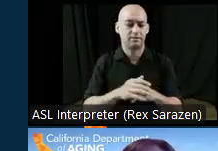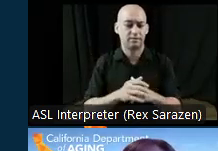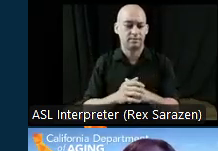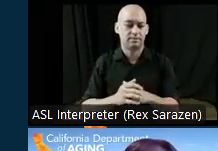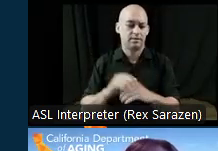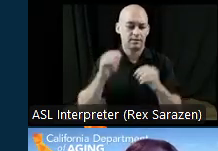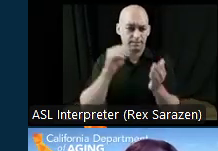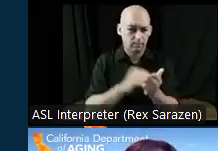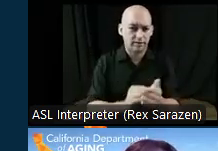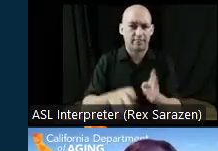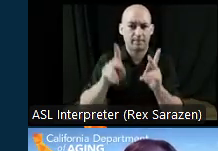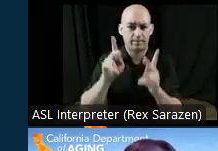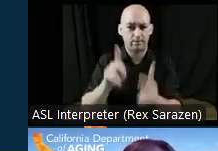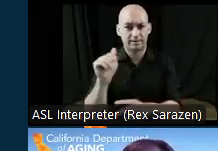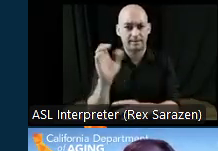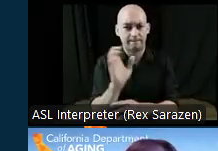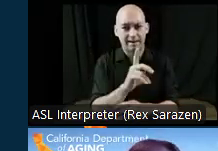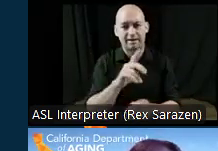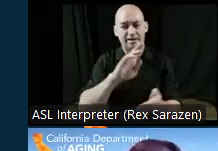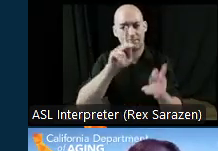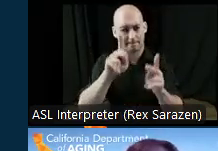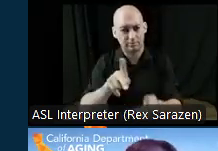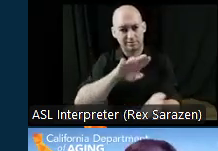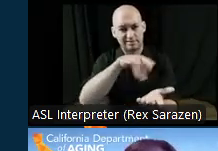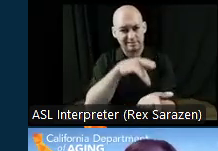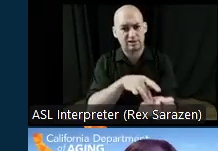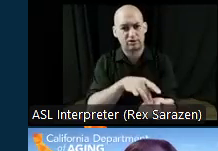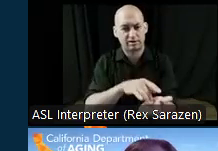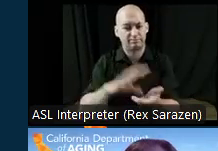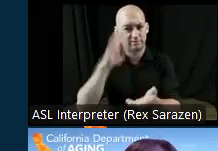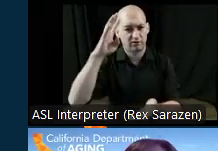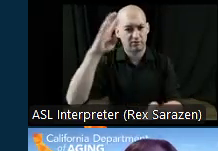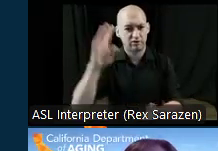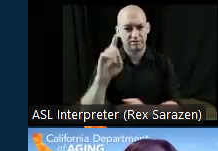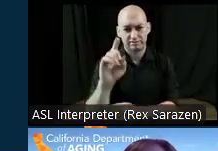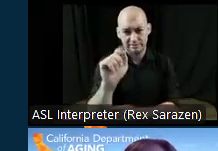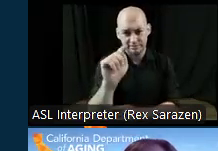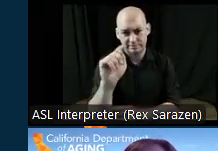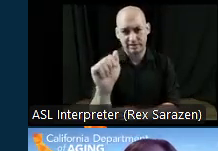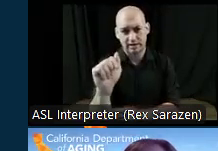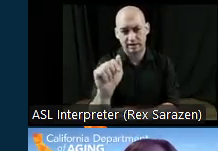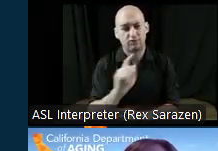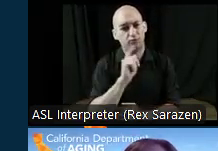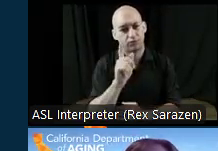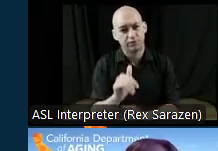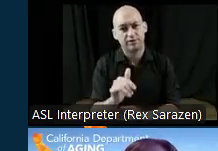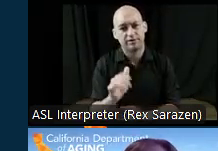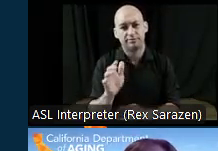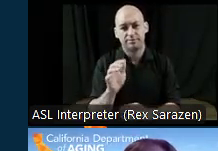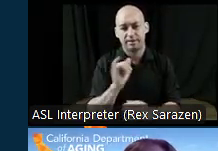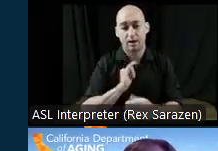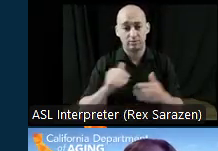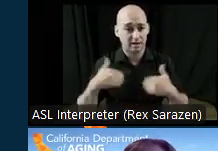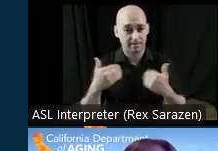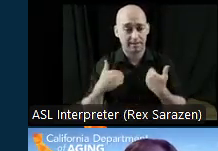the person back in person-centered, innovation and data. And really, I was happy to